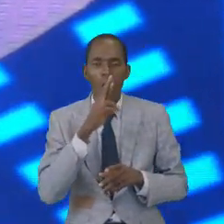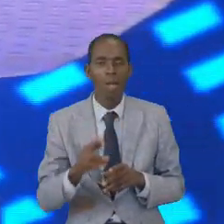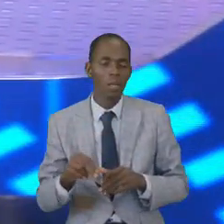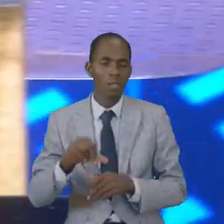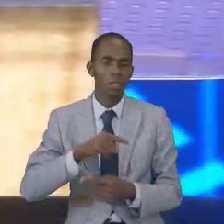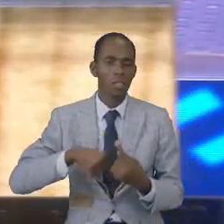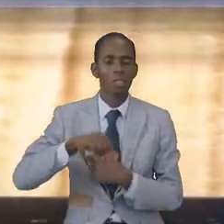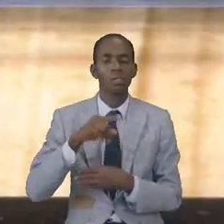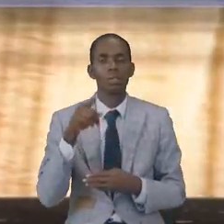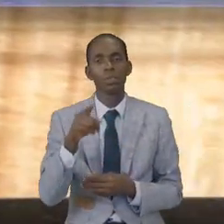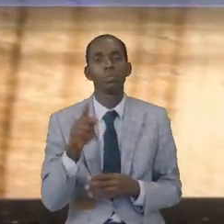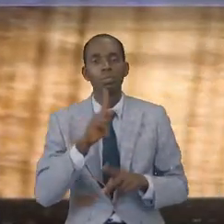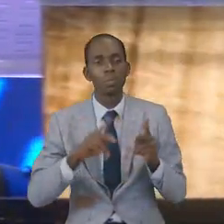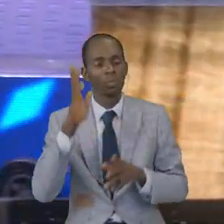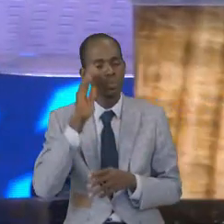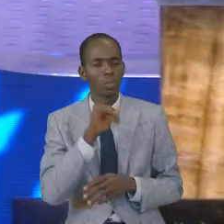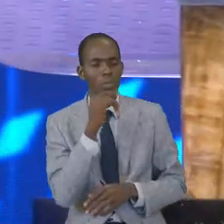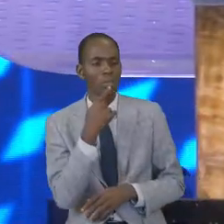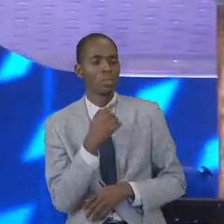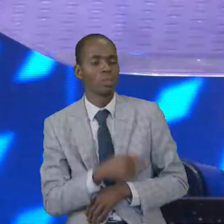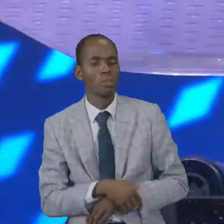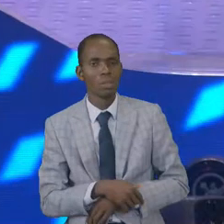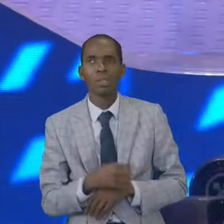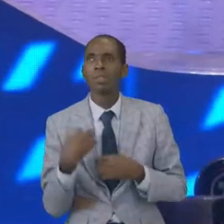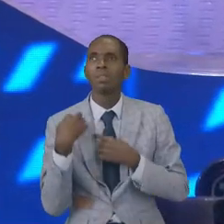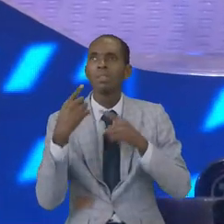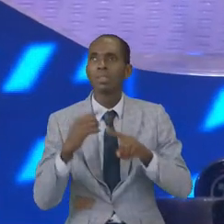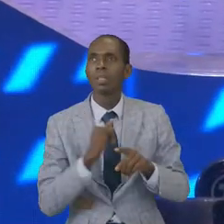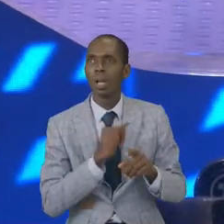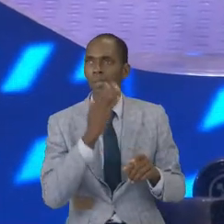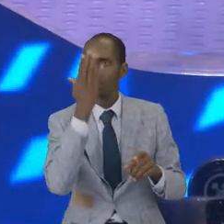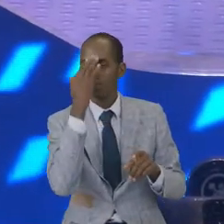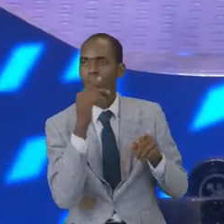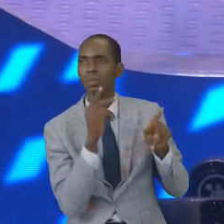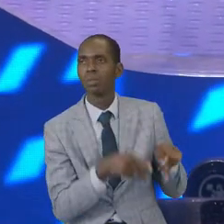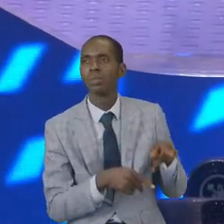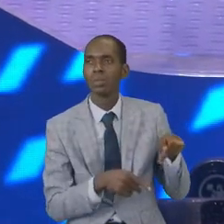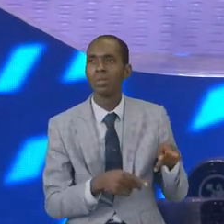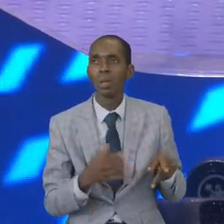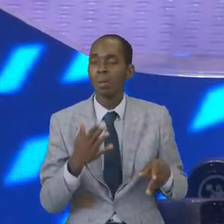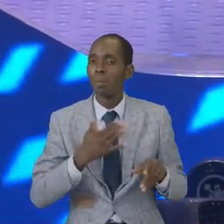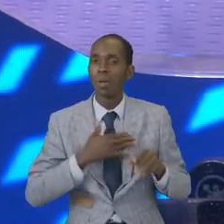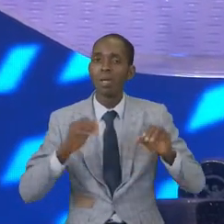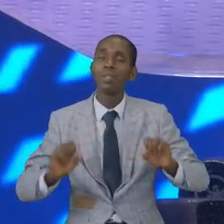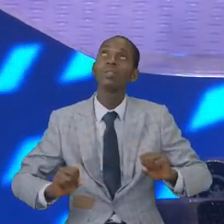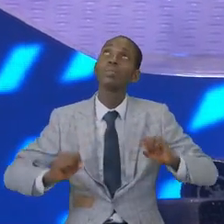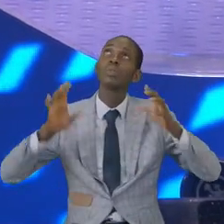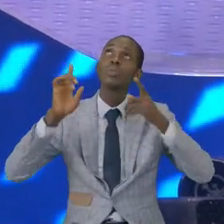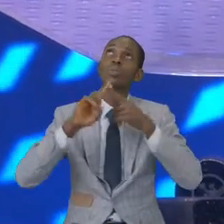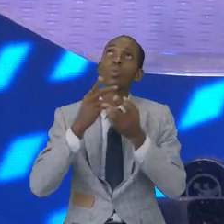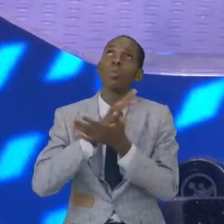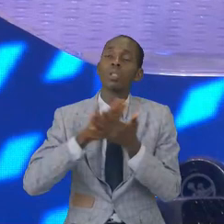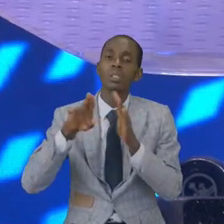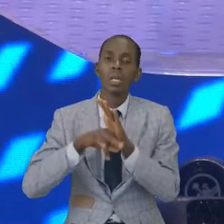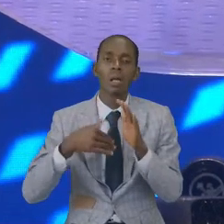you. People will not say, since I met him, my commitment to holiness